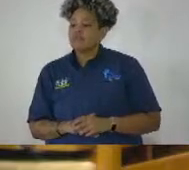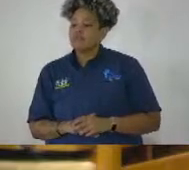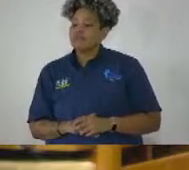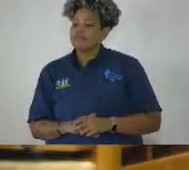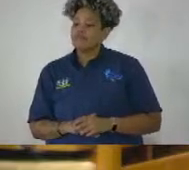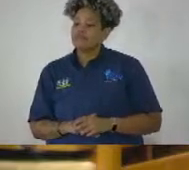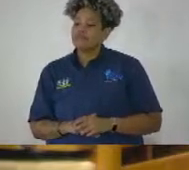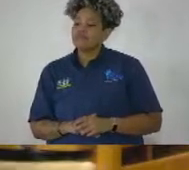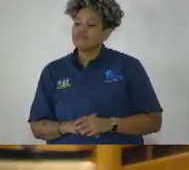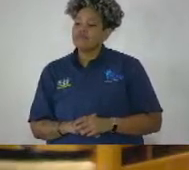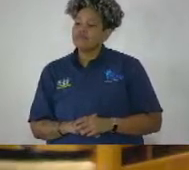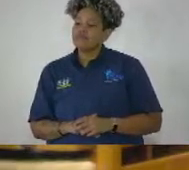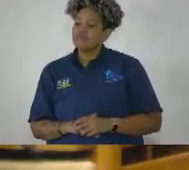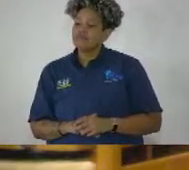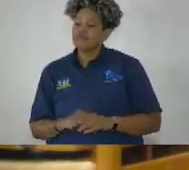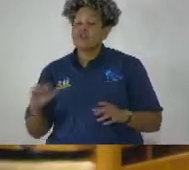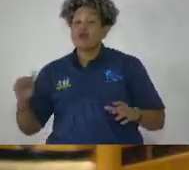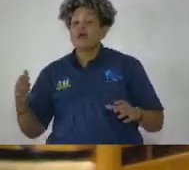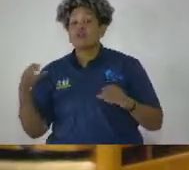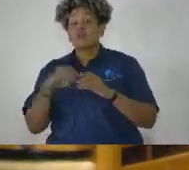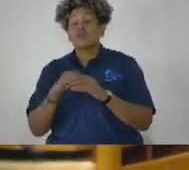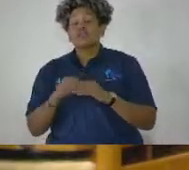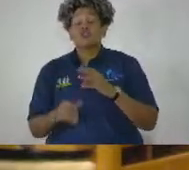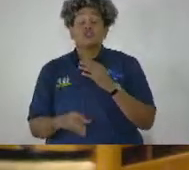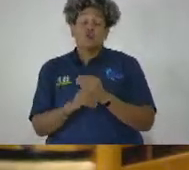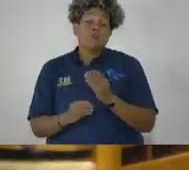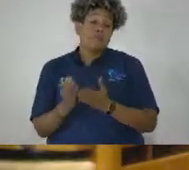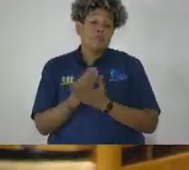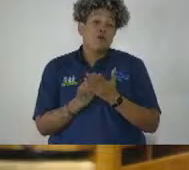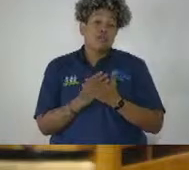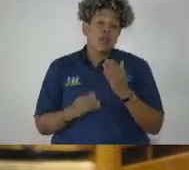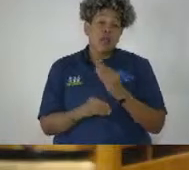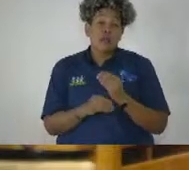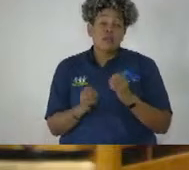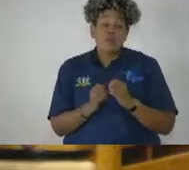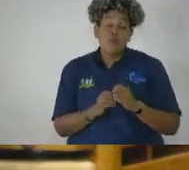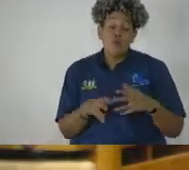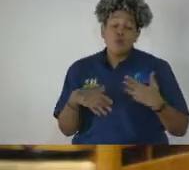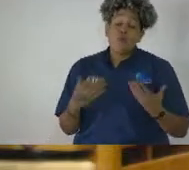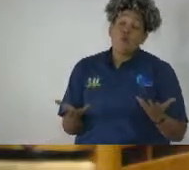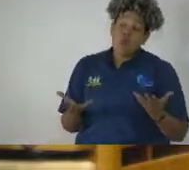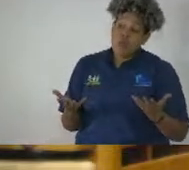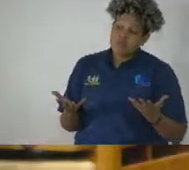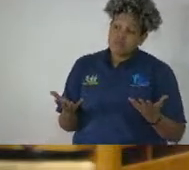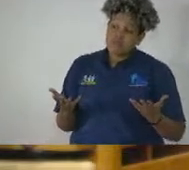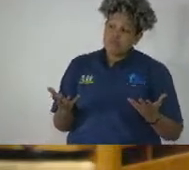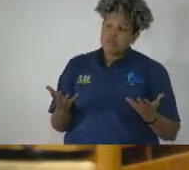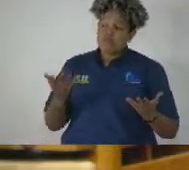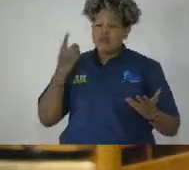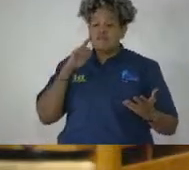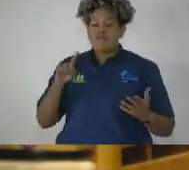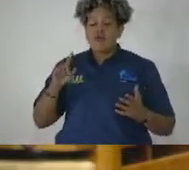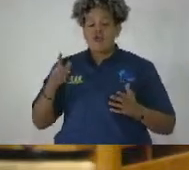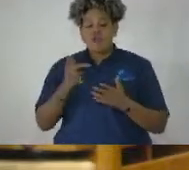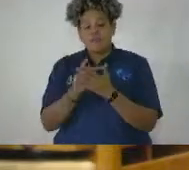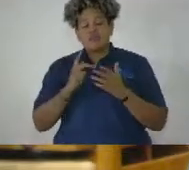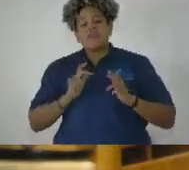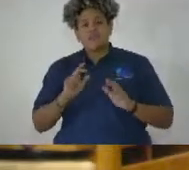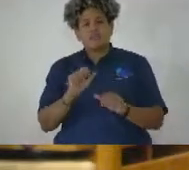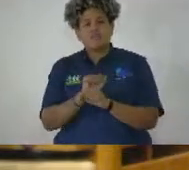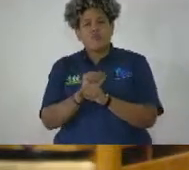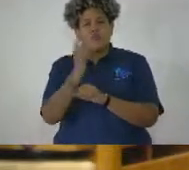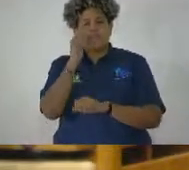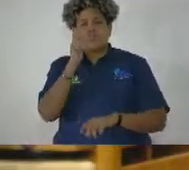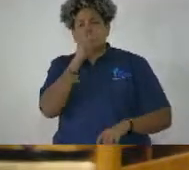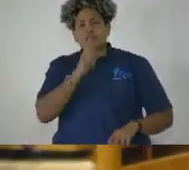other inclusions in the supplementary, Mr. Speaker, are for the pre-investment works for the Kingston